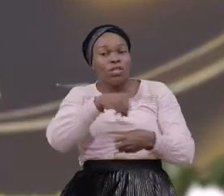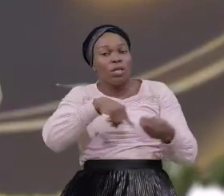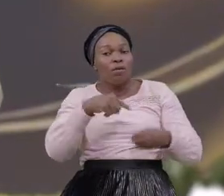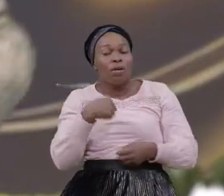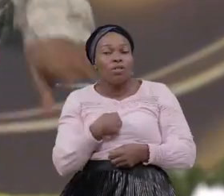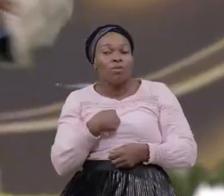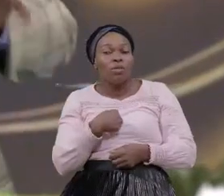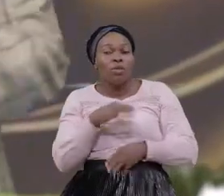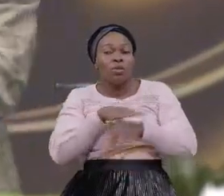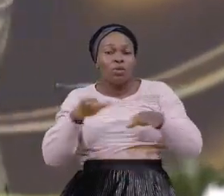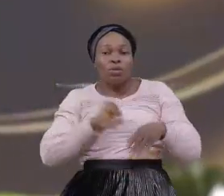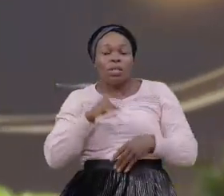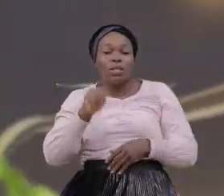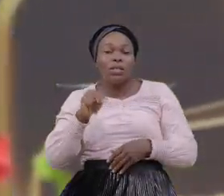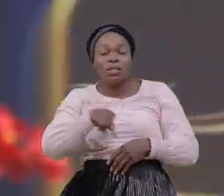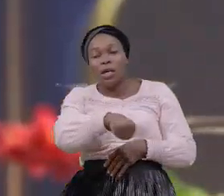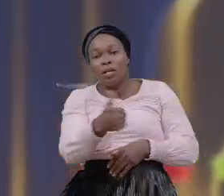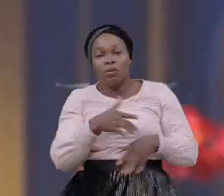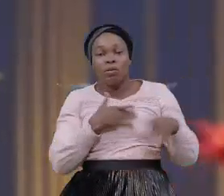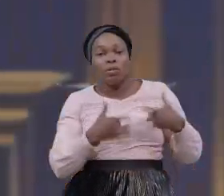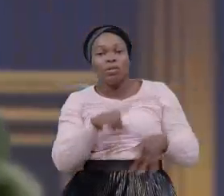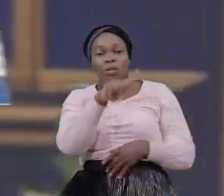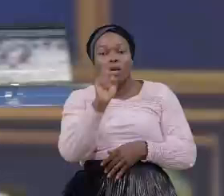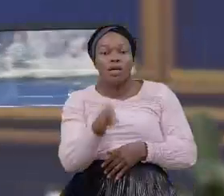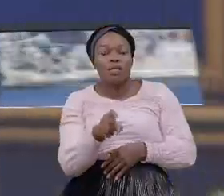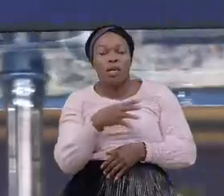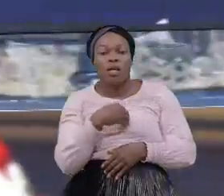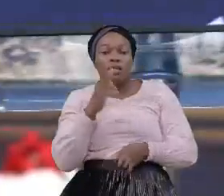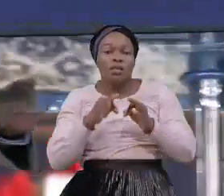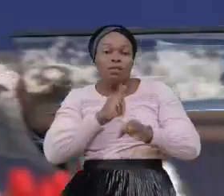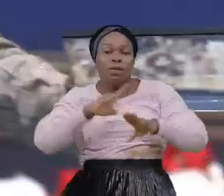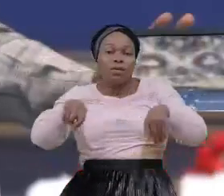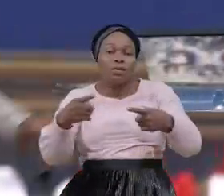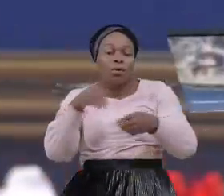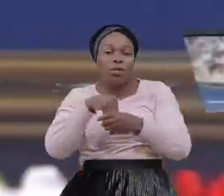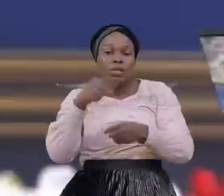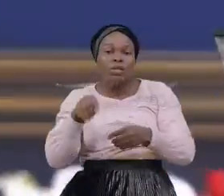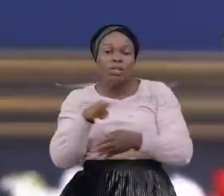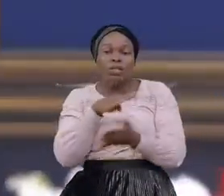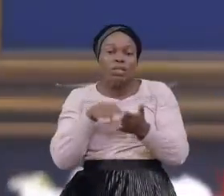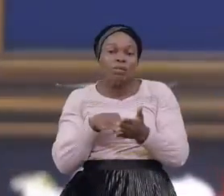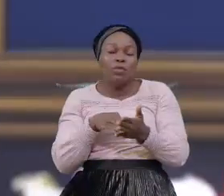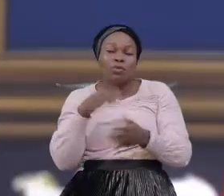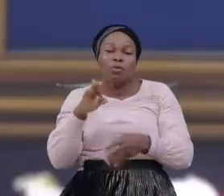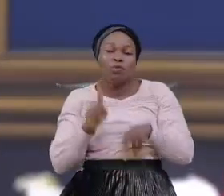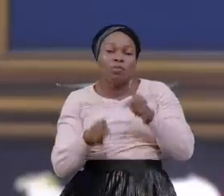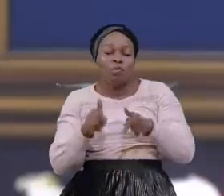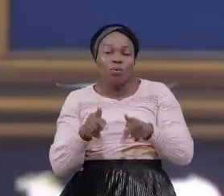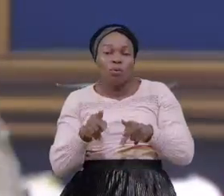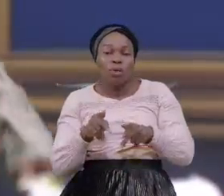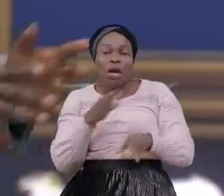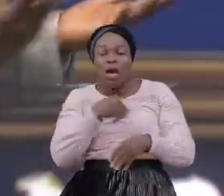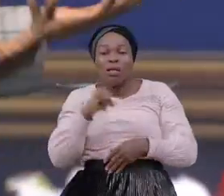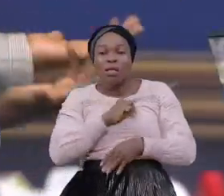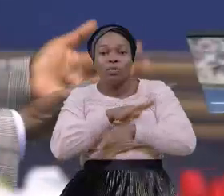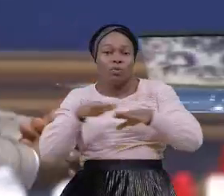heart? If I go in the midst of people in need and I don't ever think of meeting that